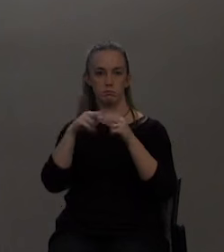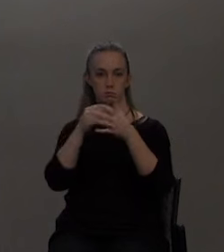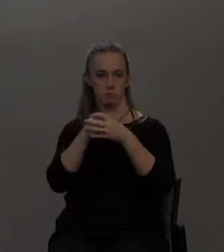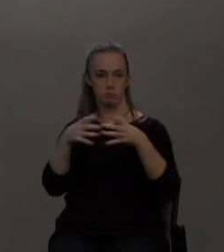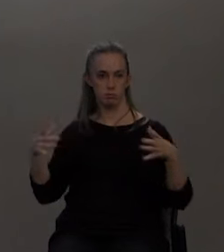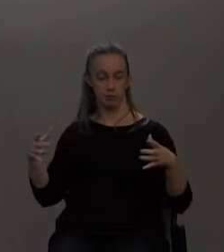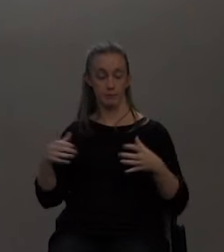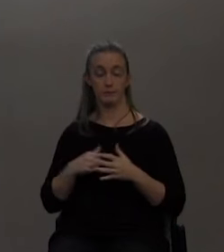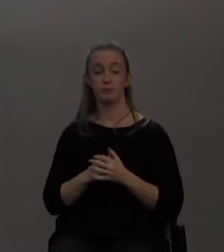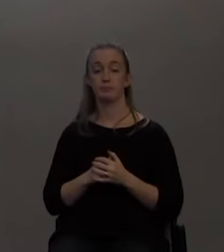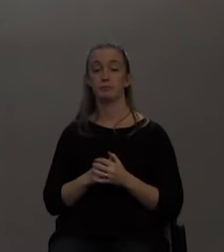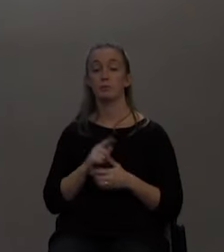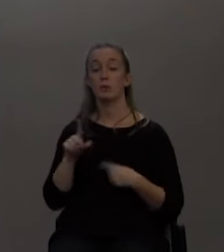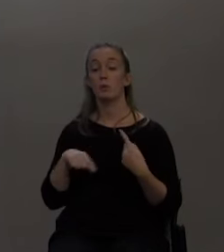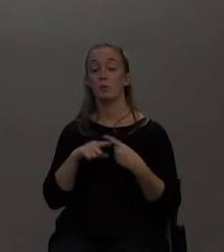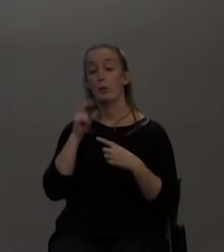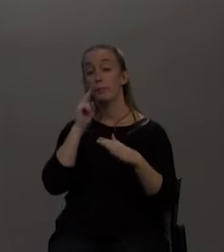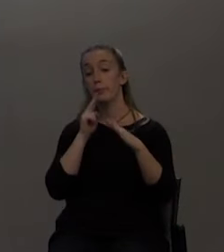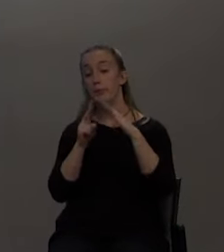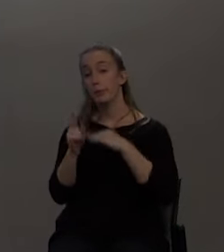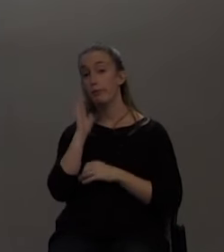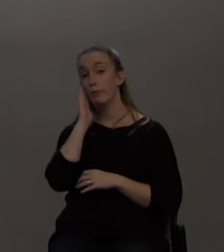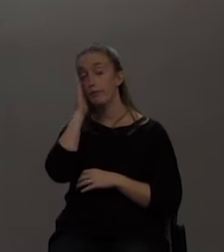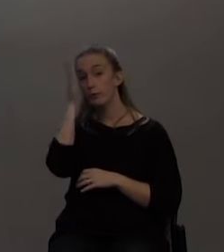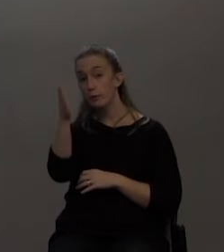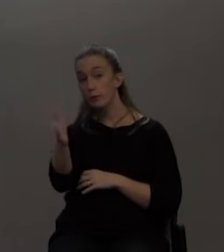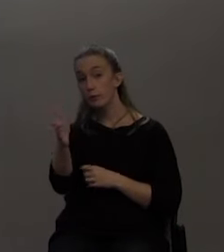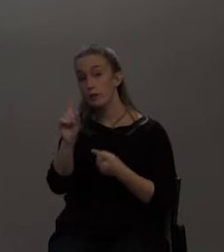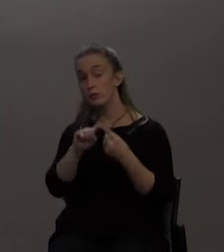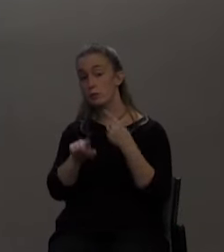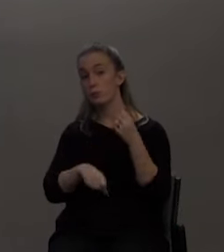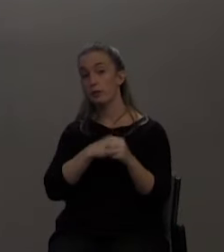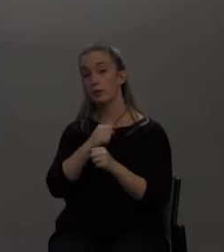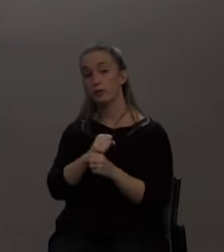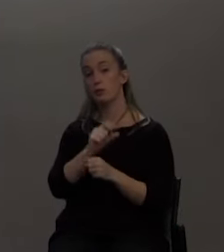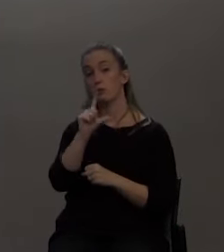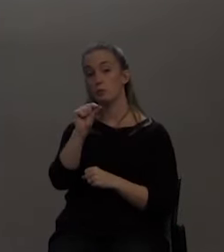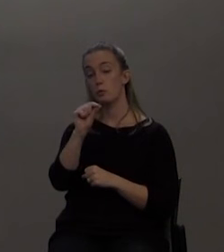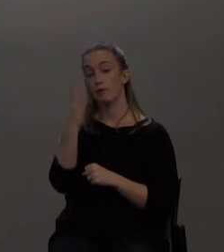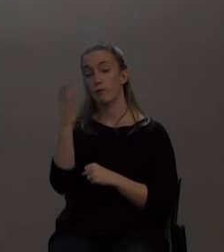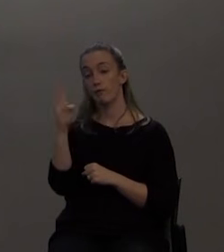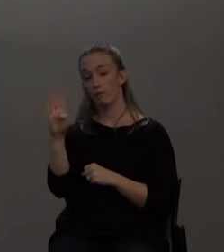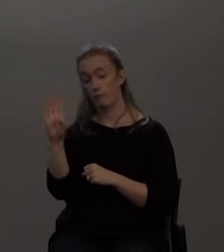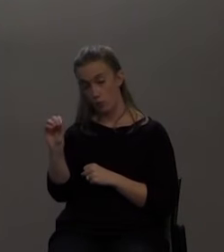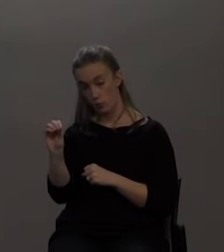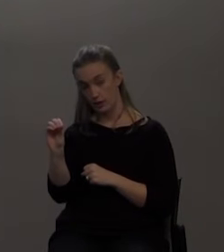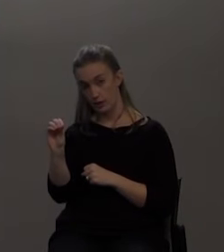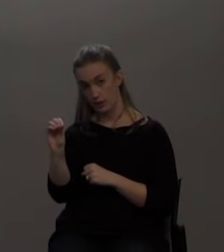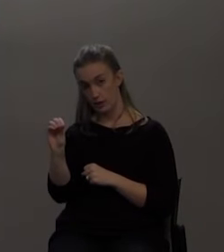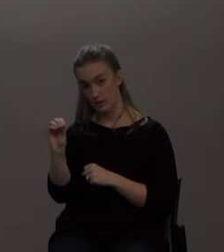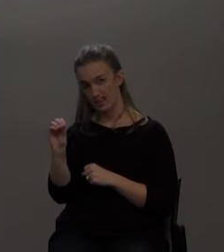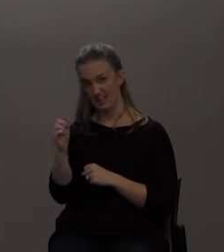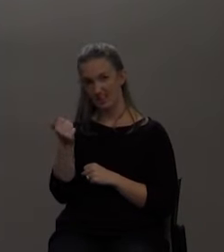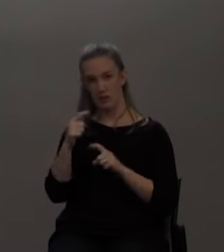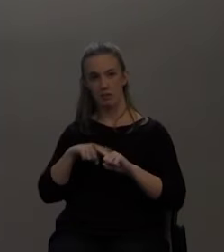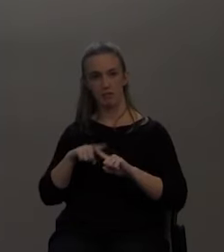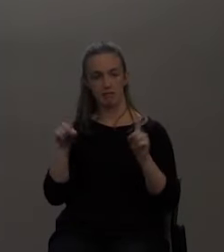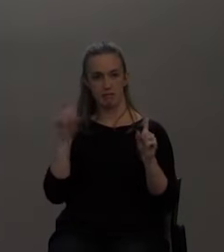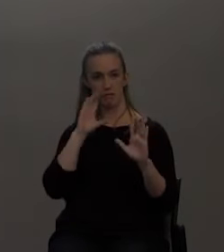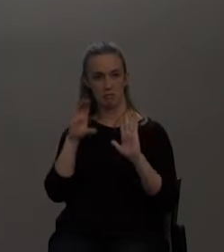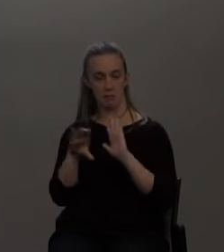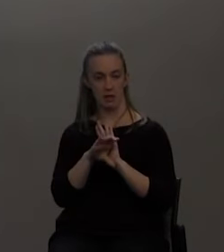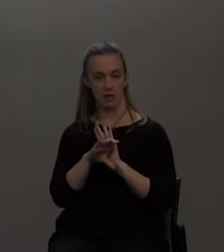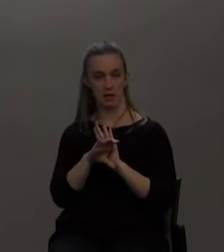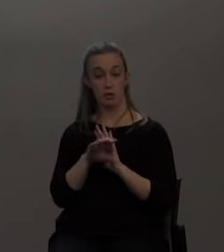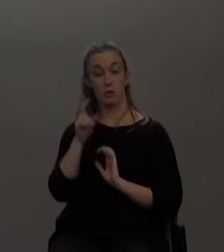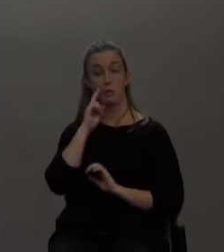When we look at projections moving forward through 2040, we see a slightly different picture. We see the impact of